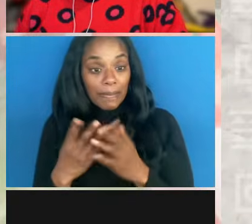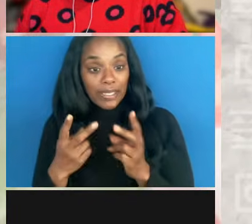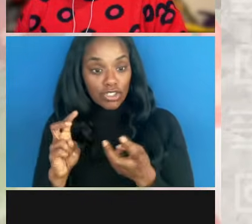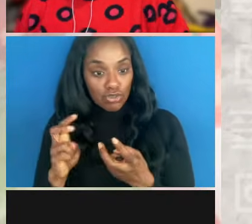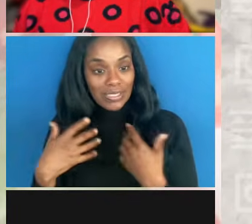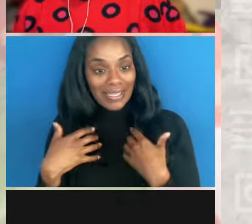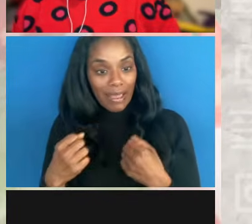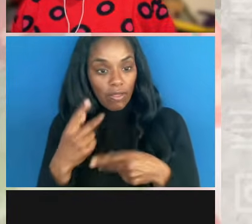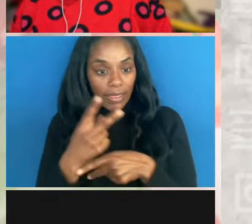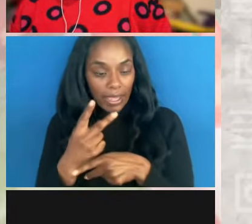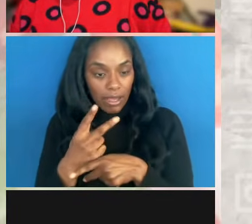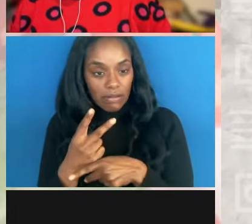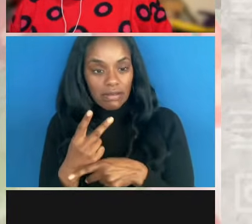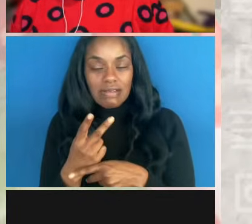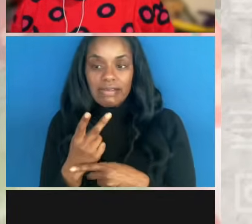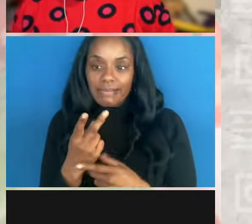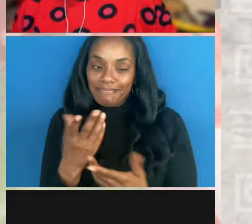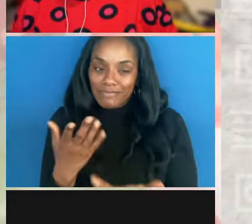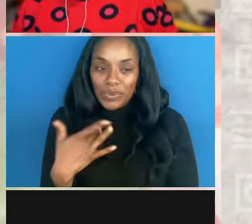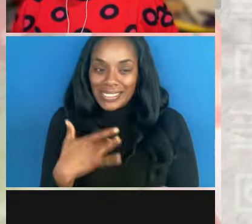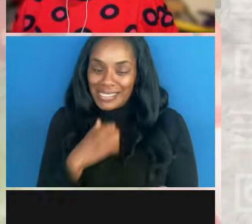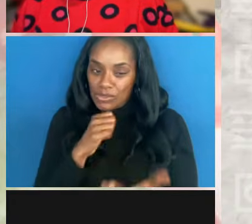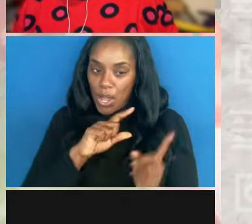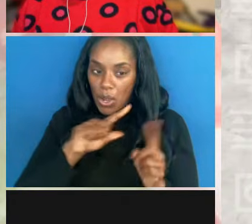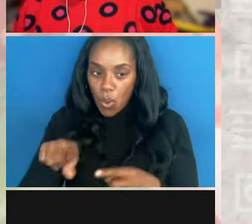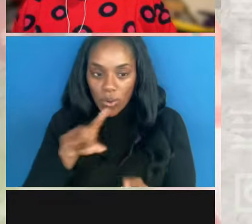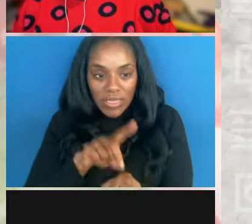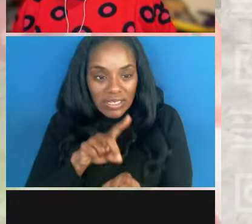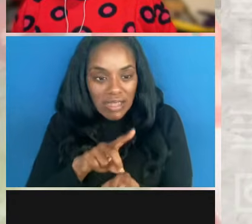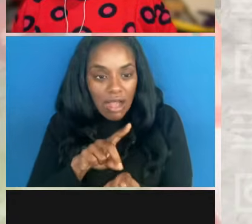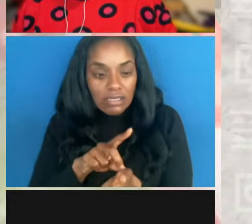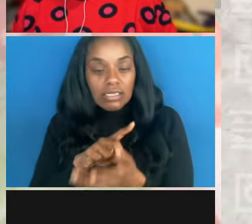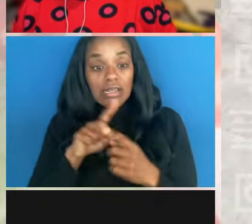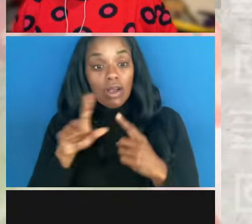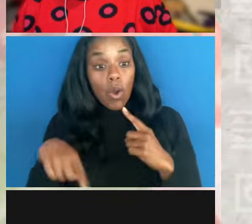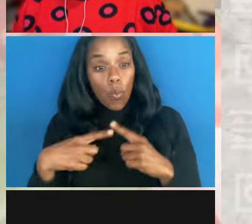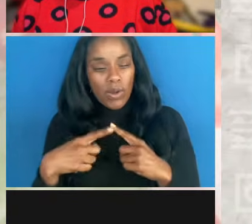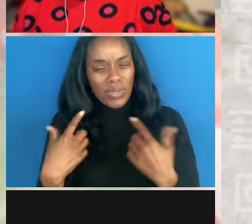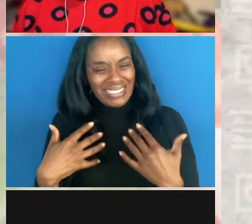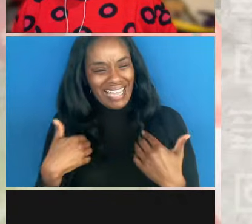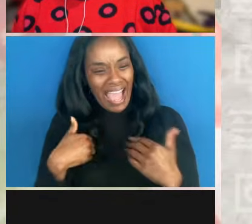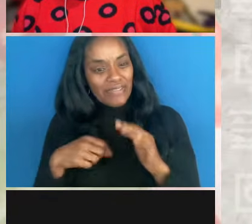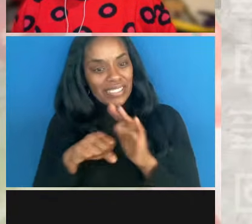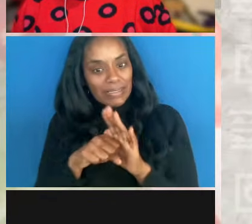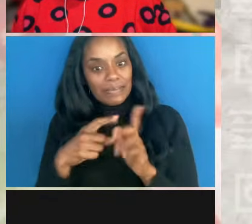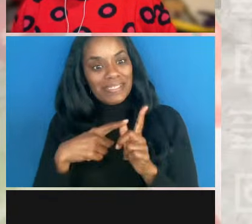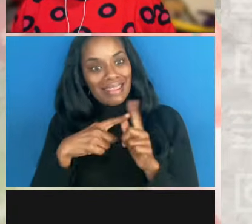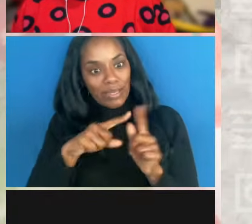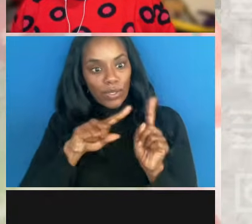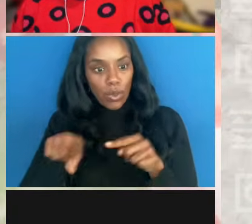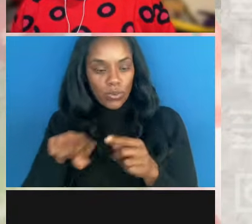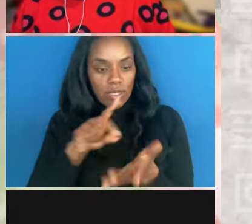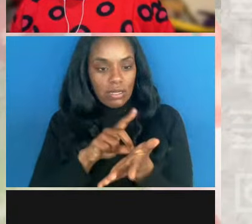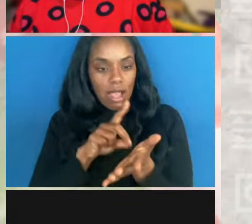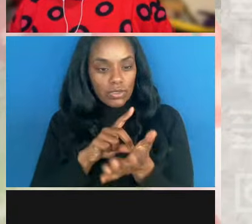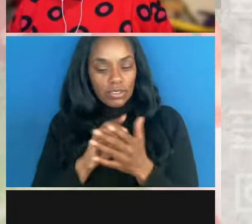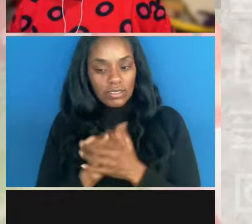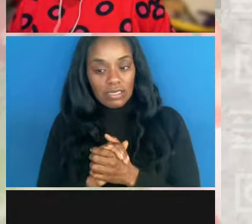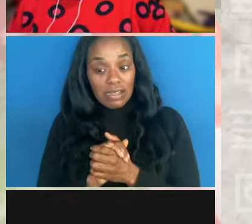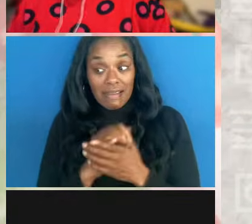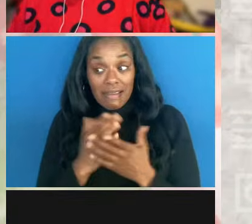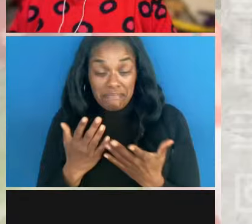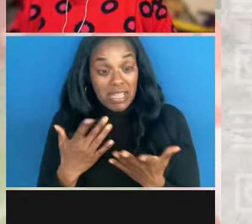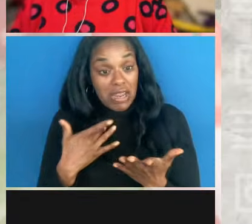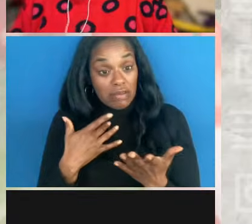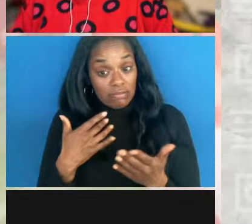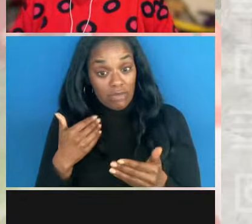We're less likely to go to the doctor. We go to the doctor later when we're experiencing symptoms, but also we aren't treated with the same